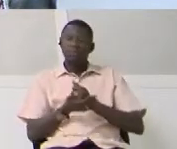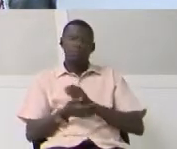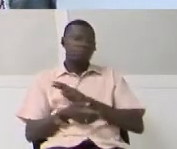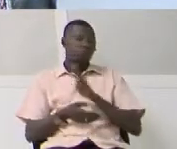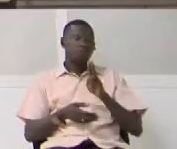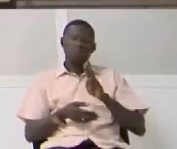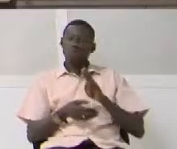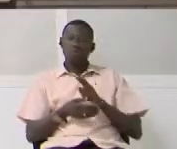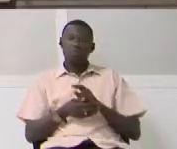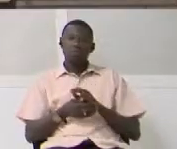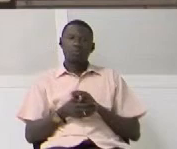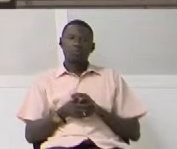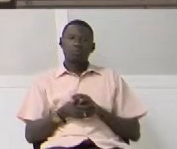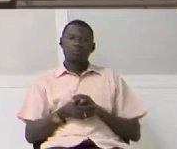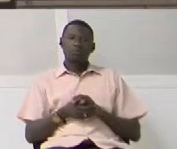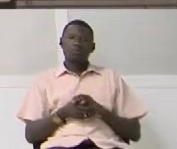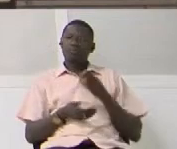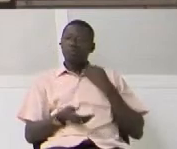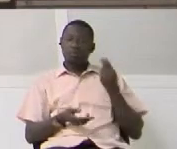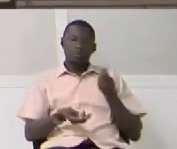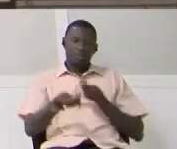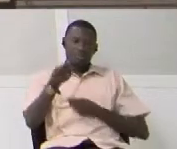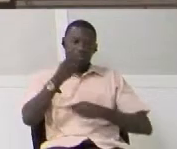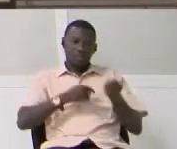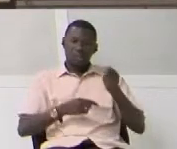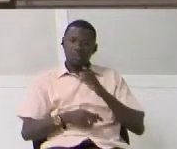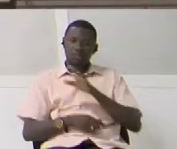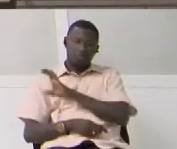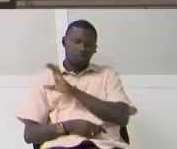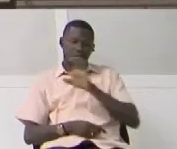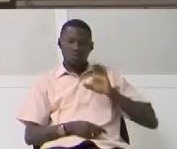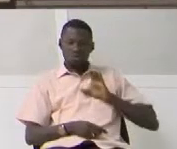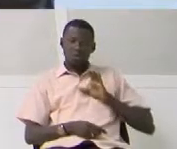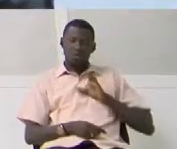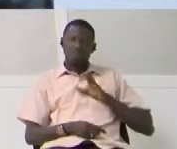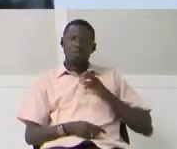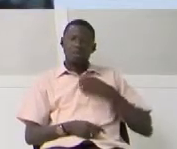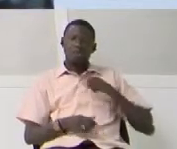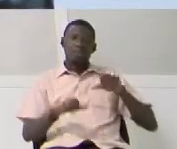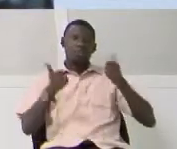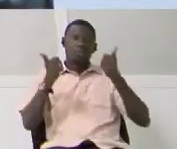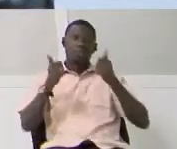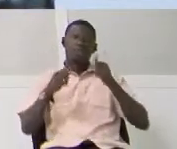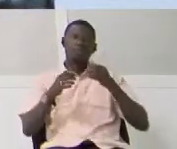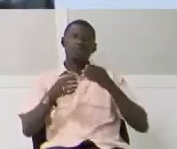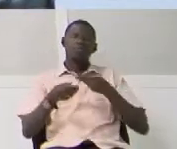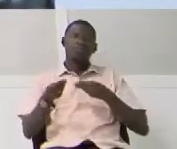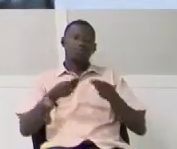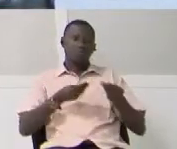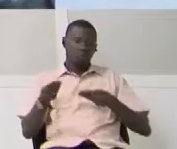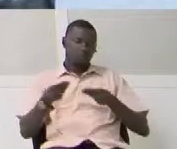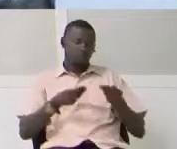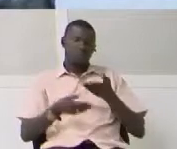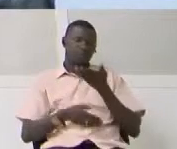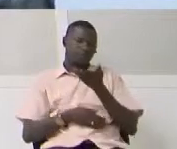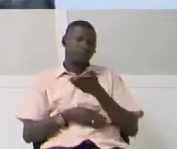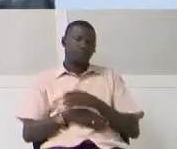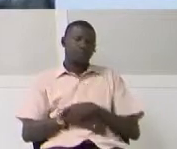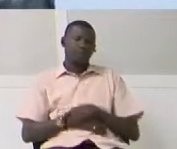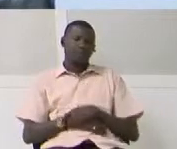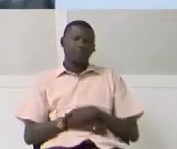bank. Dama jaay ker invest ko. I sold a house and I invested the money into it.